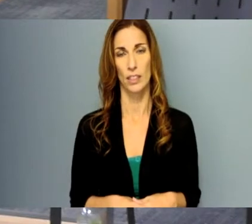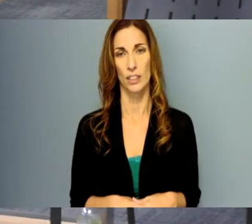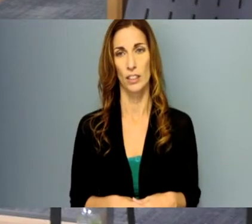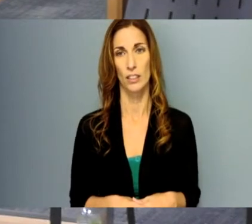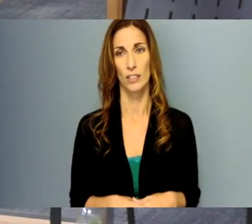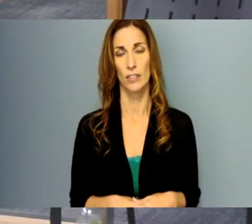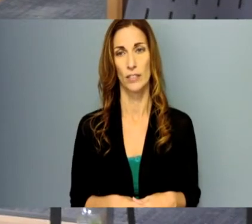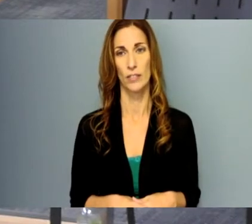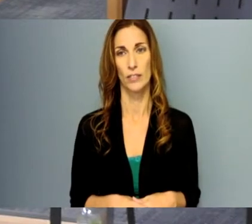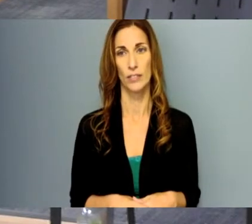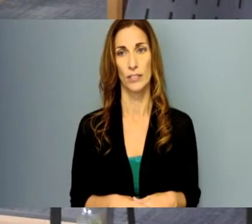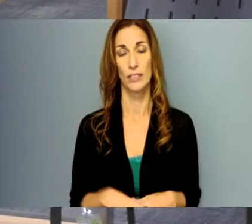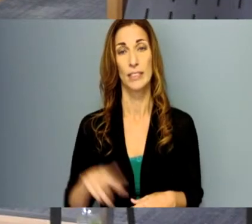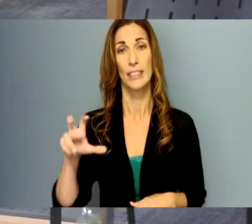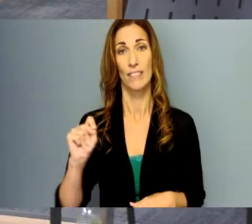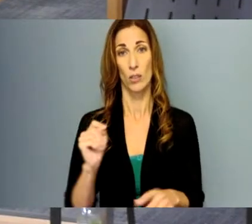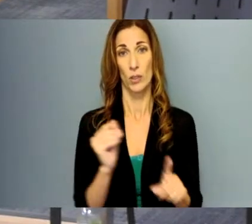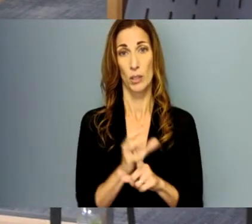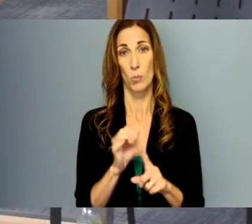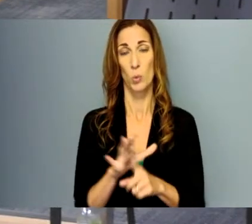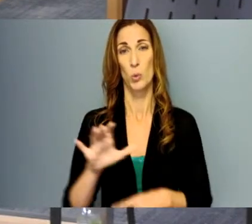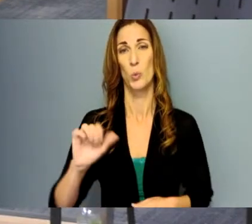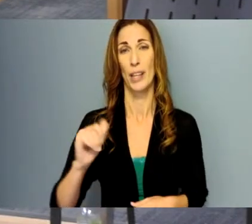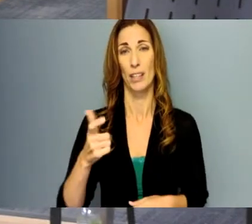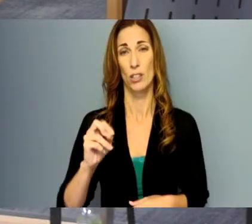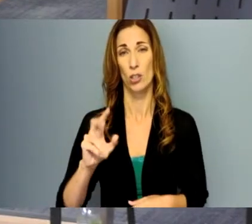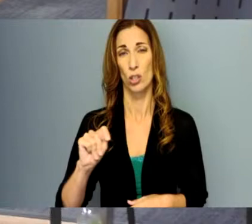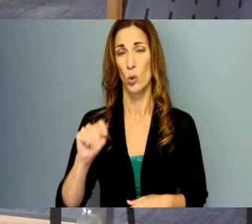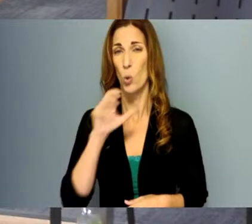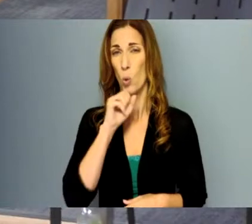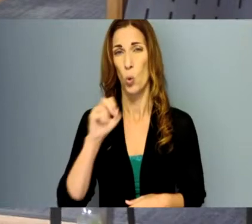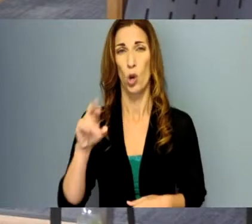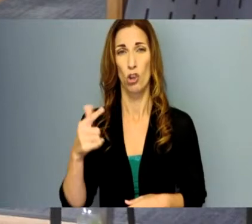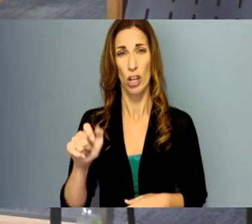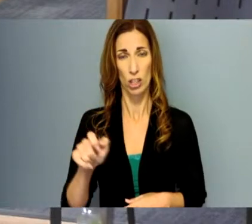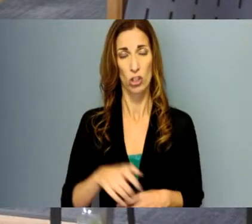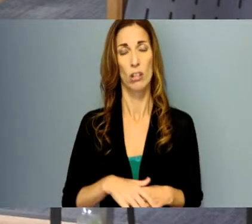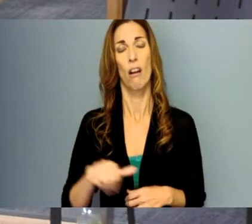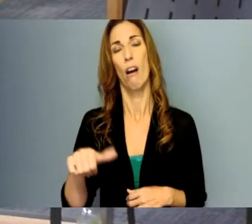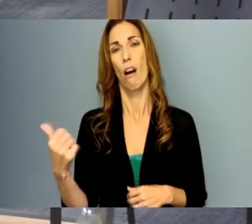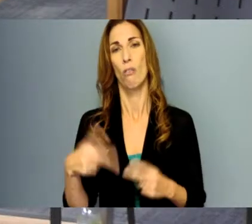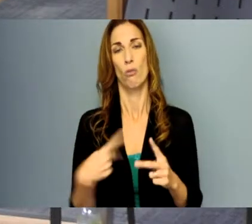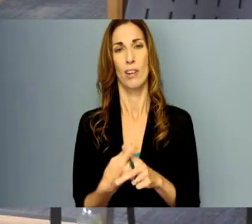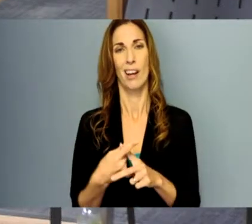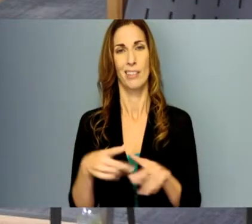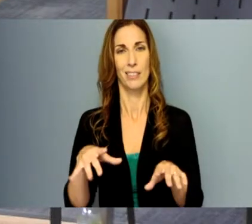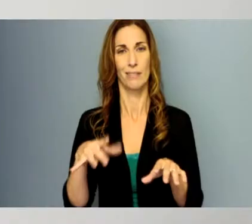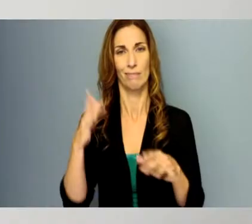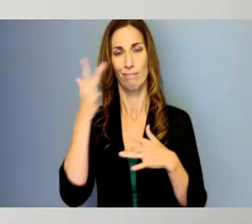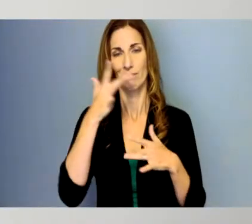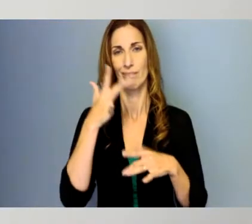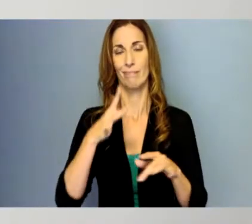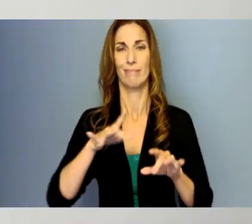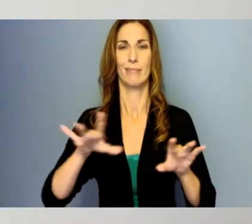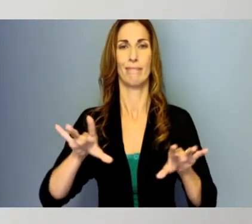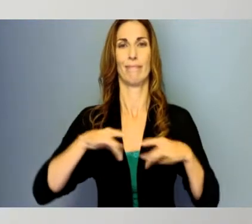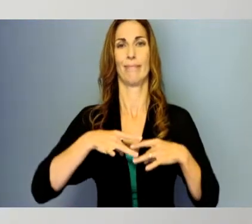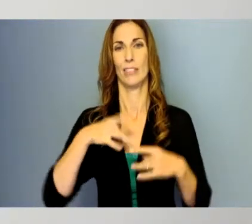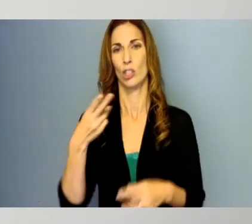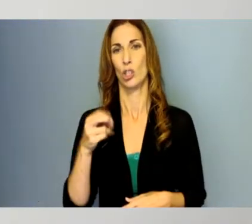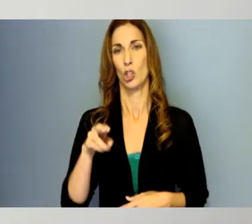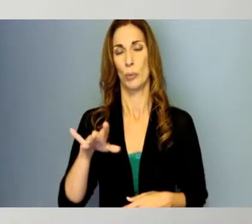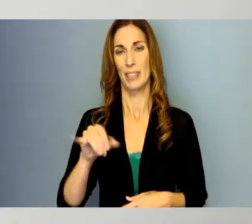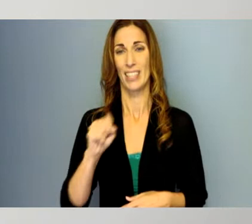Veterans exposed to Agent Orange and other certain herbicides. This is for